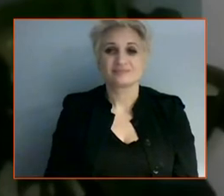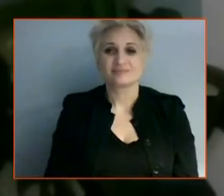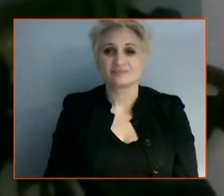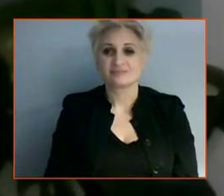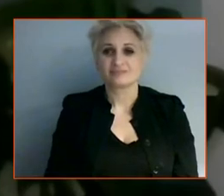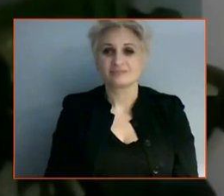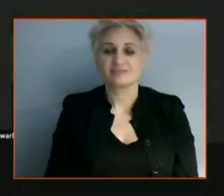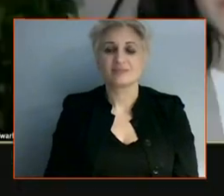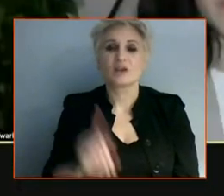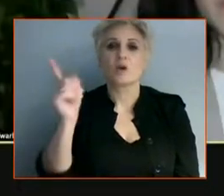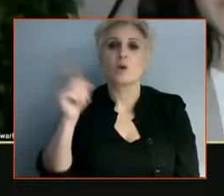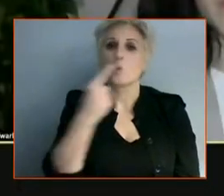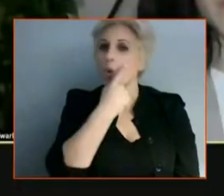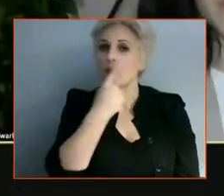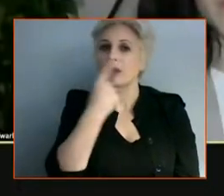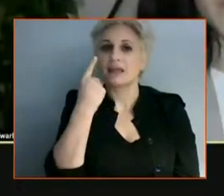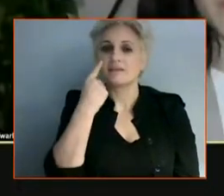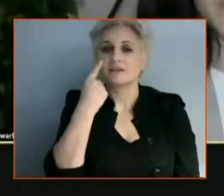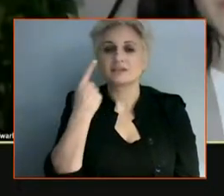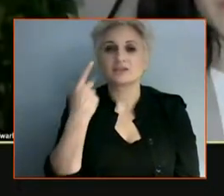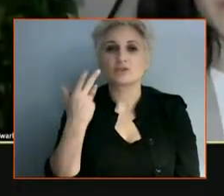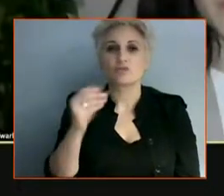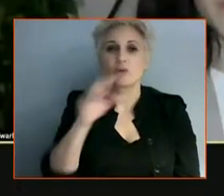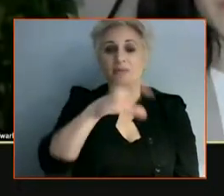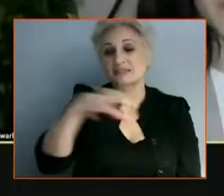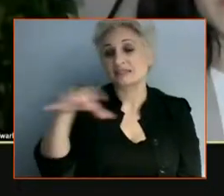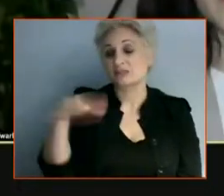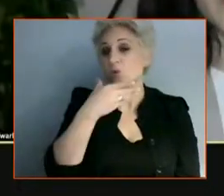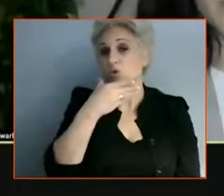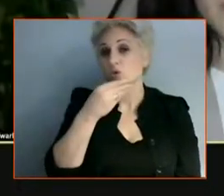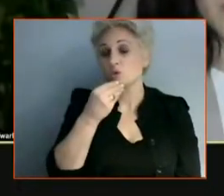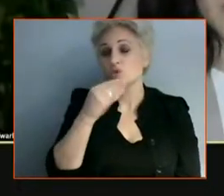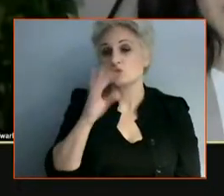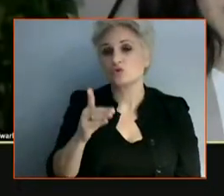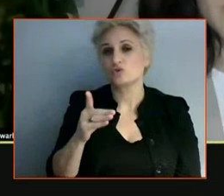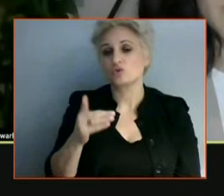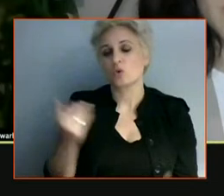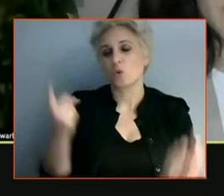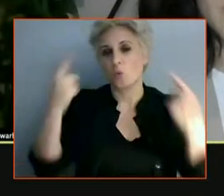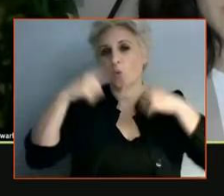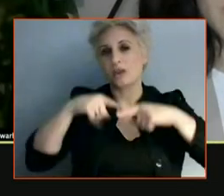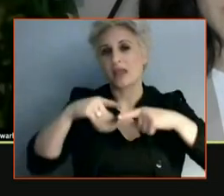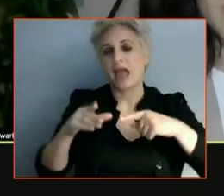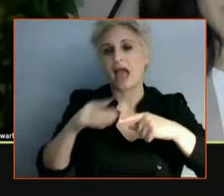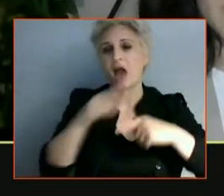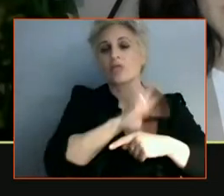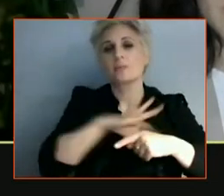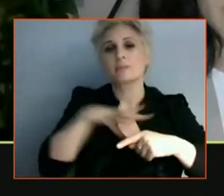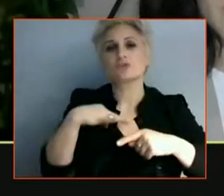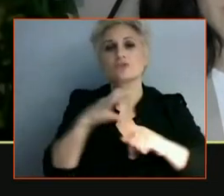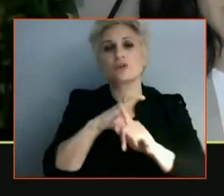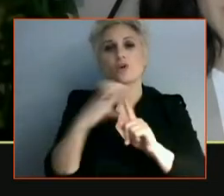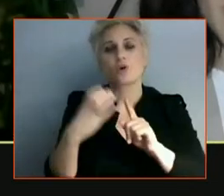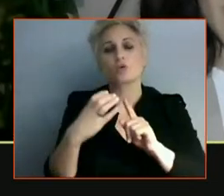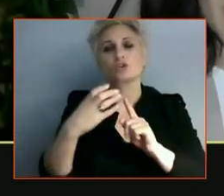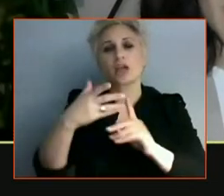what evidence and engagement from the sector would you use to inform how the Ministry for Culture and Heritage and Creative New Zealand deploy their